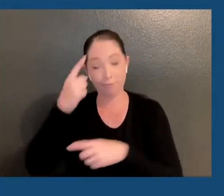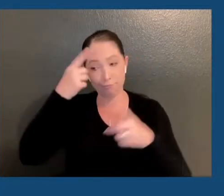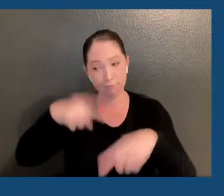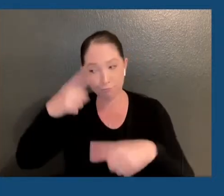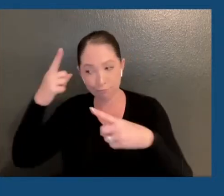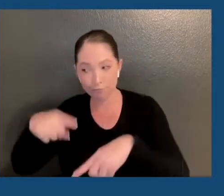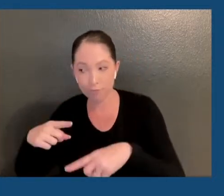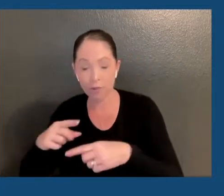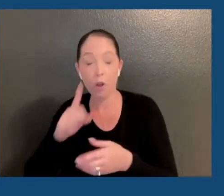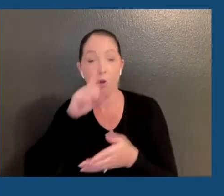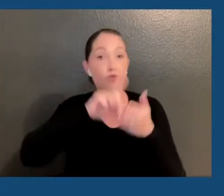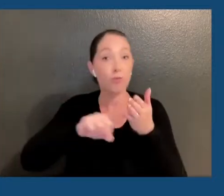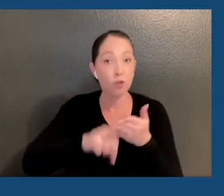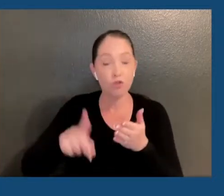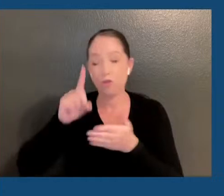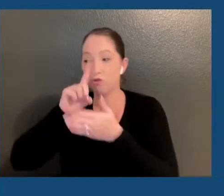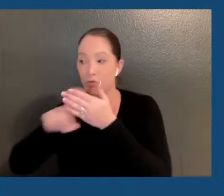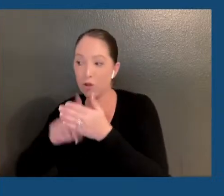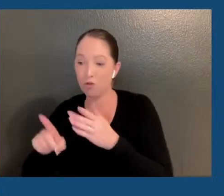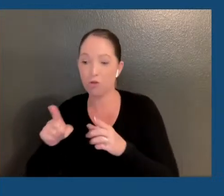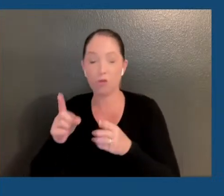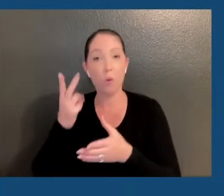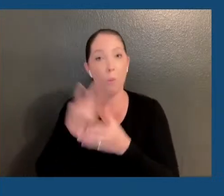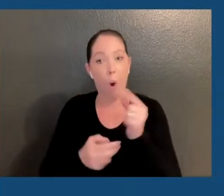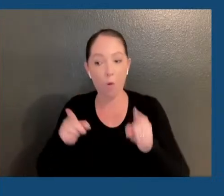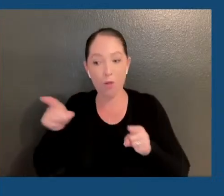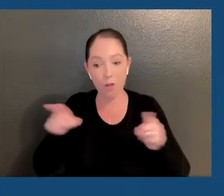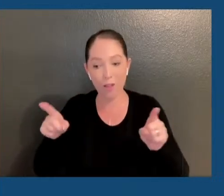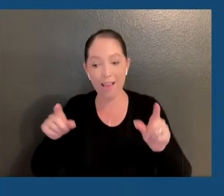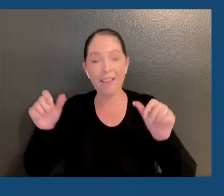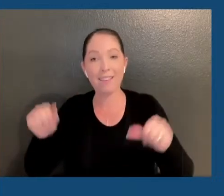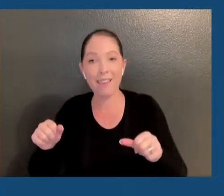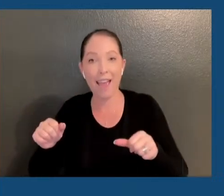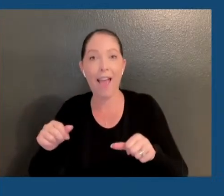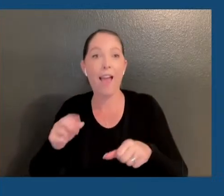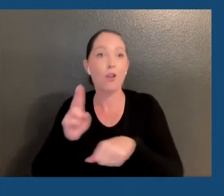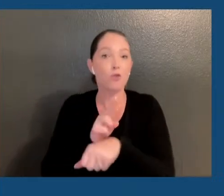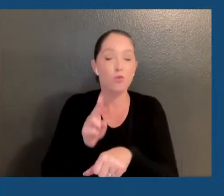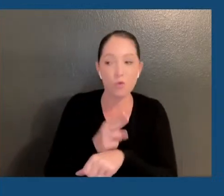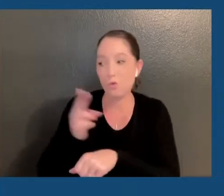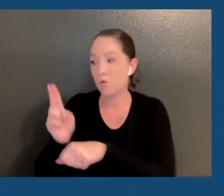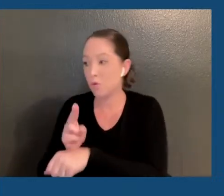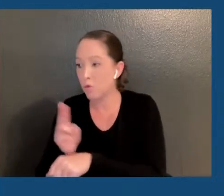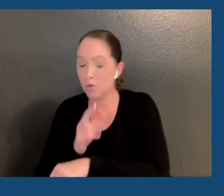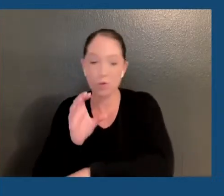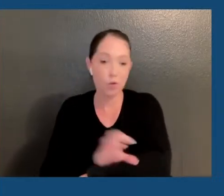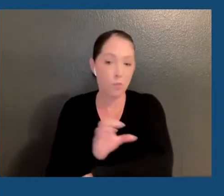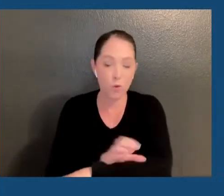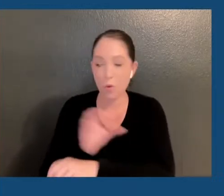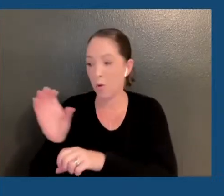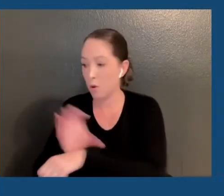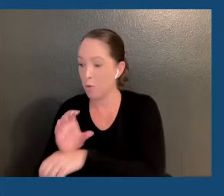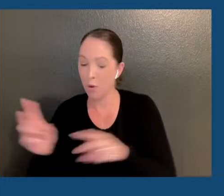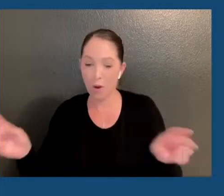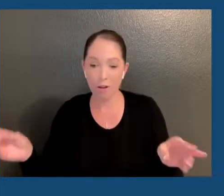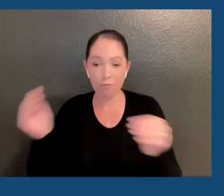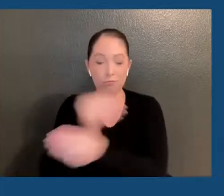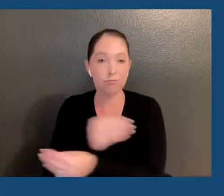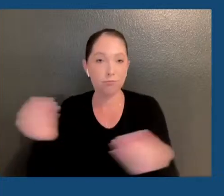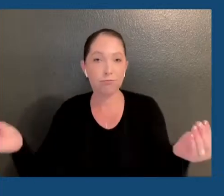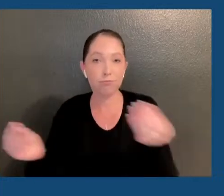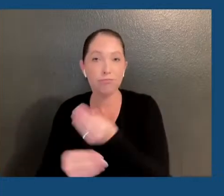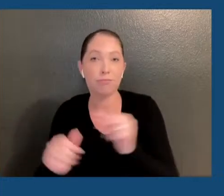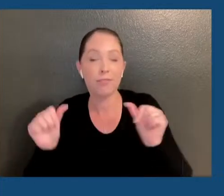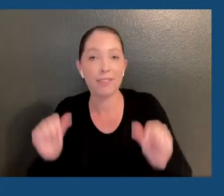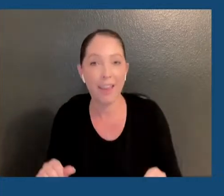at both institutions to utilize the other's advanced computing power. And none of this would be